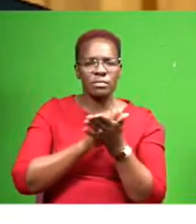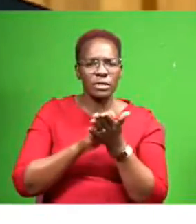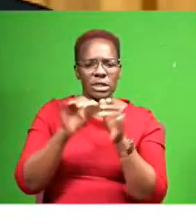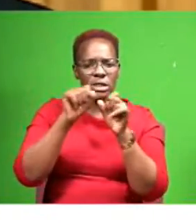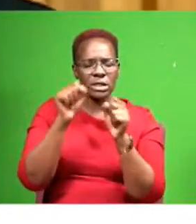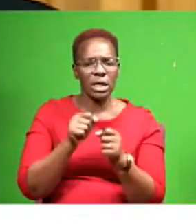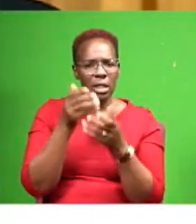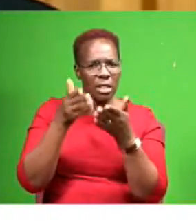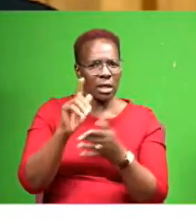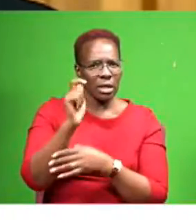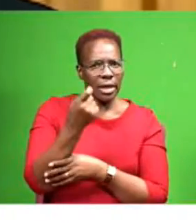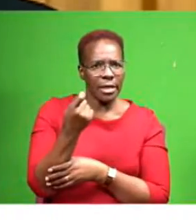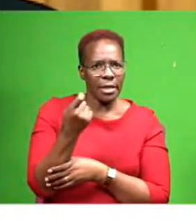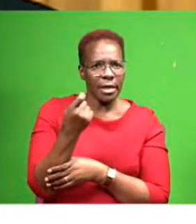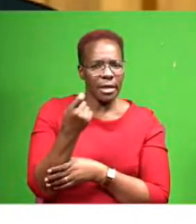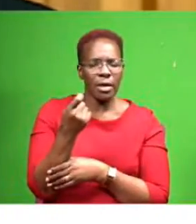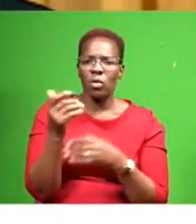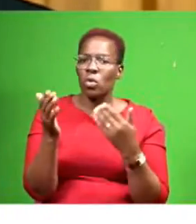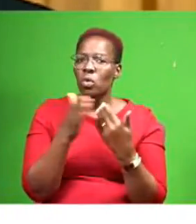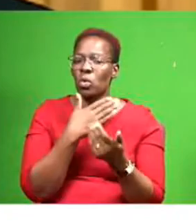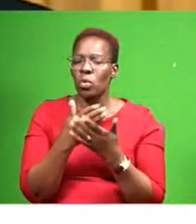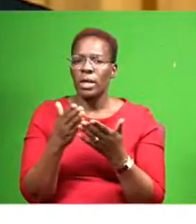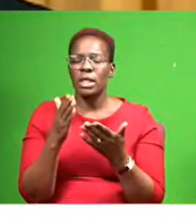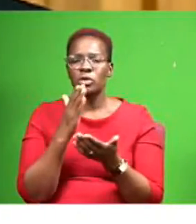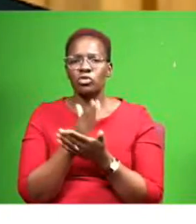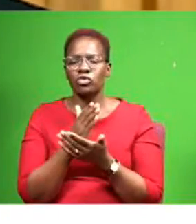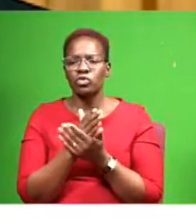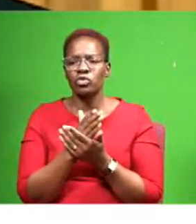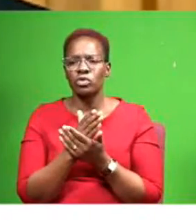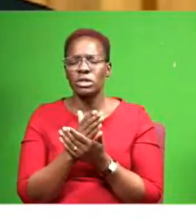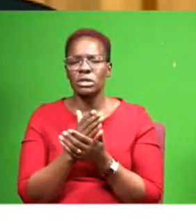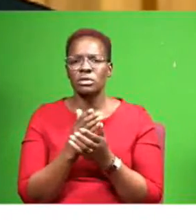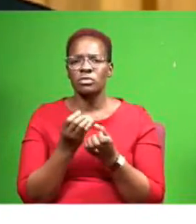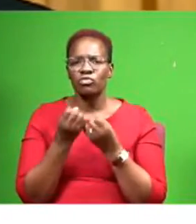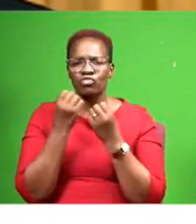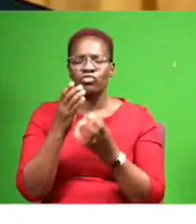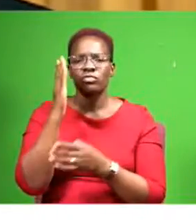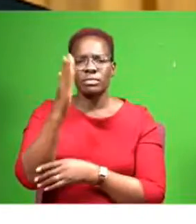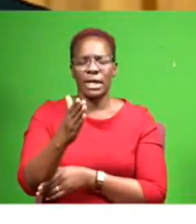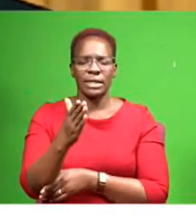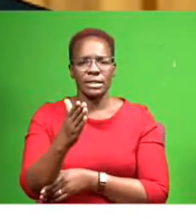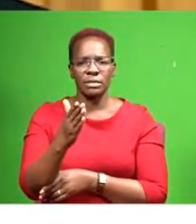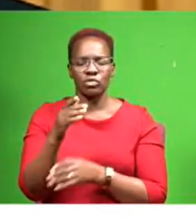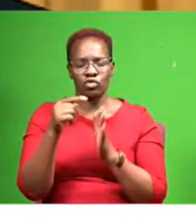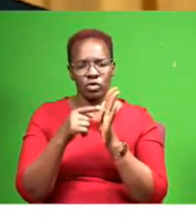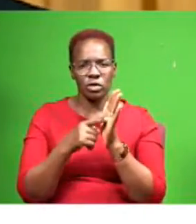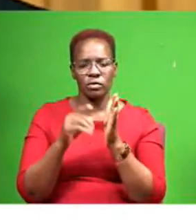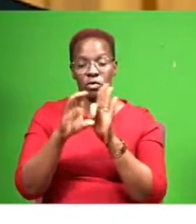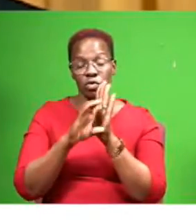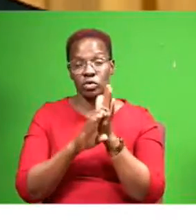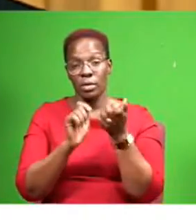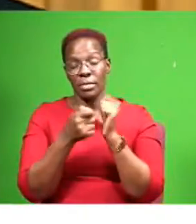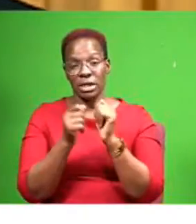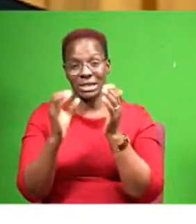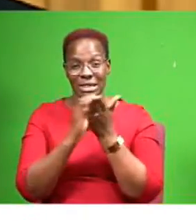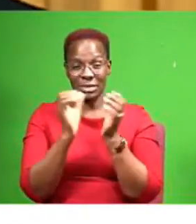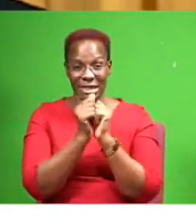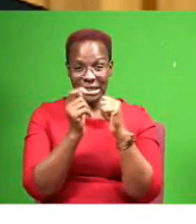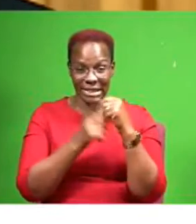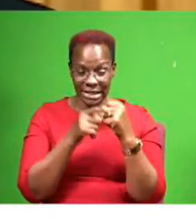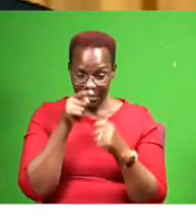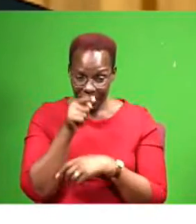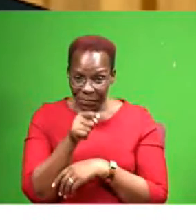in Kenya is whether, notwithstanding the express provisions for constitutional amendment contained in Chapter 16 of the